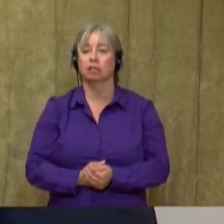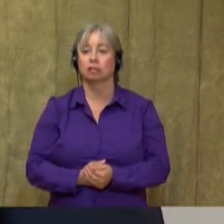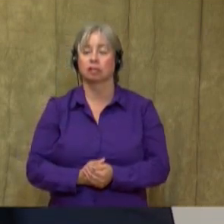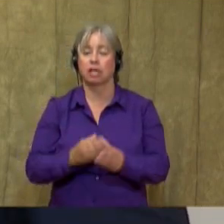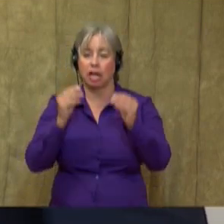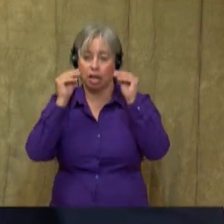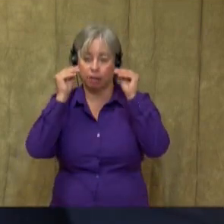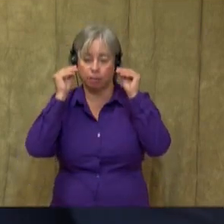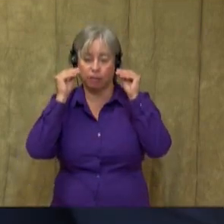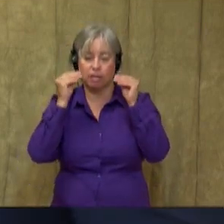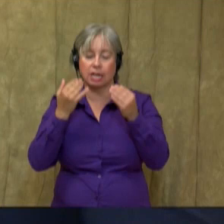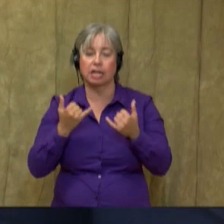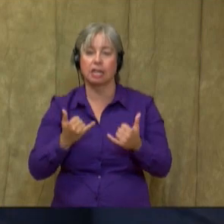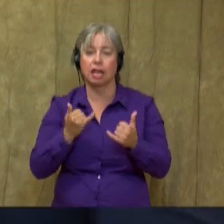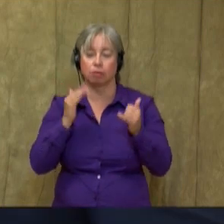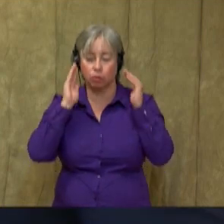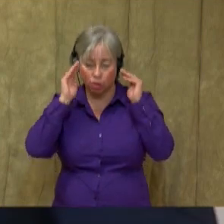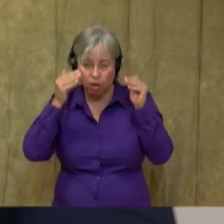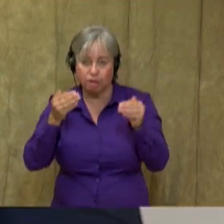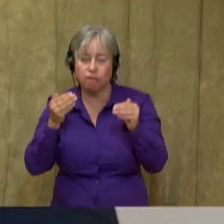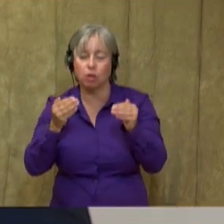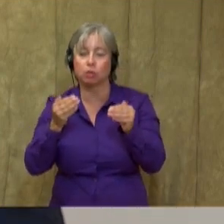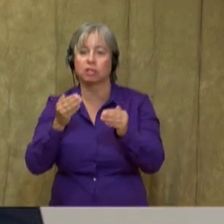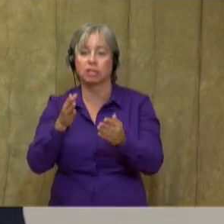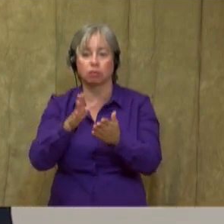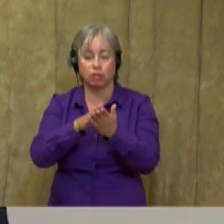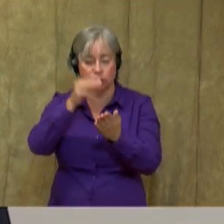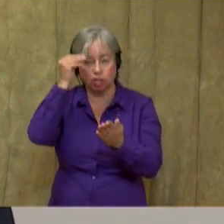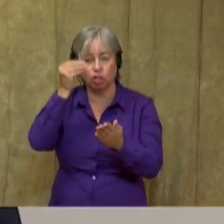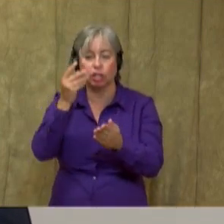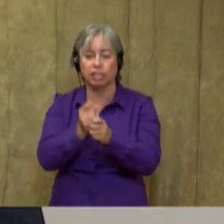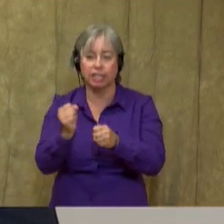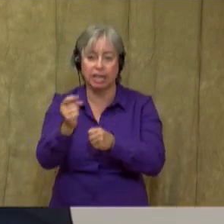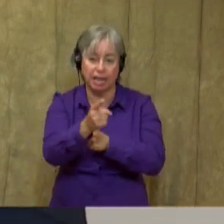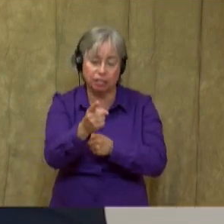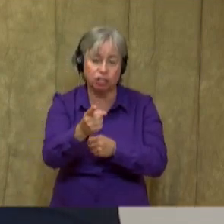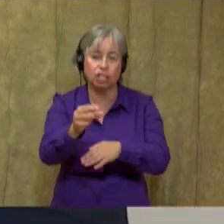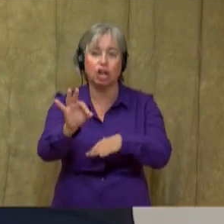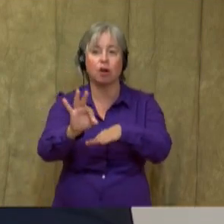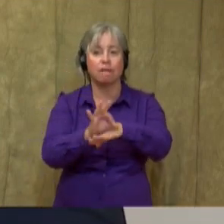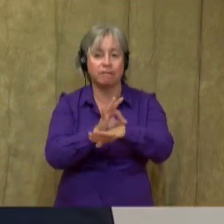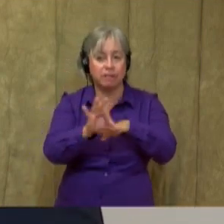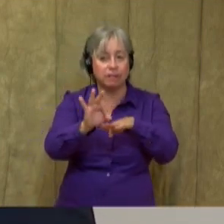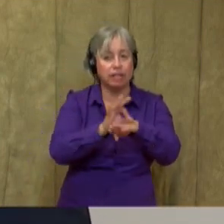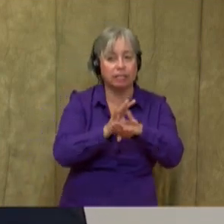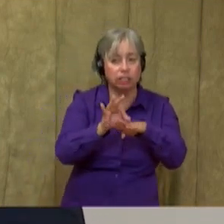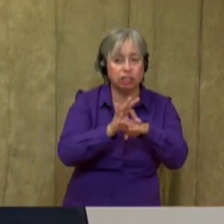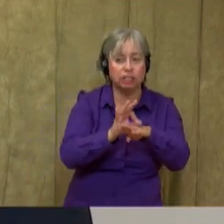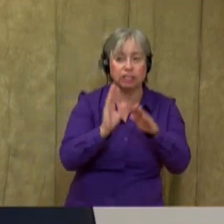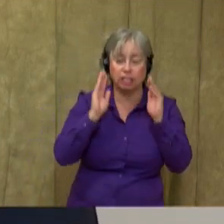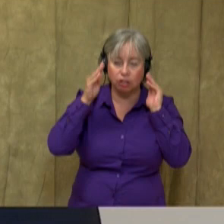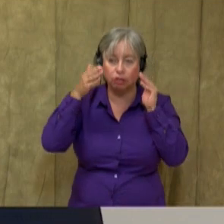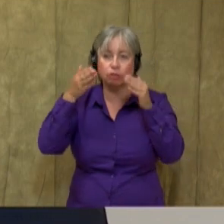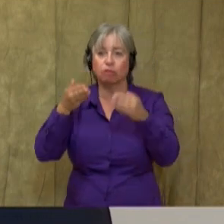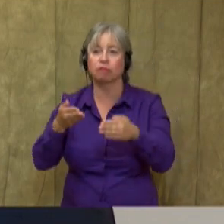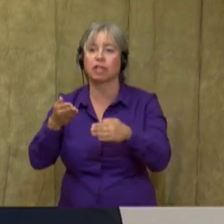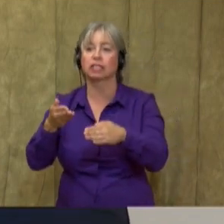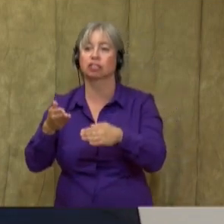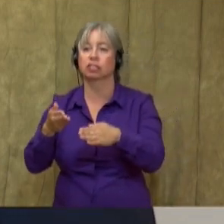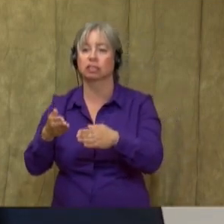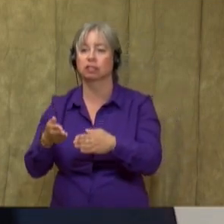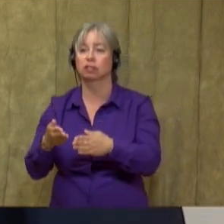next year. And really focusing on this idea of functions and then how we can focus our attention